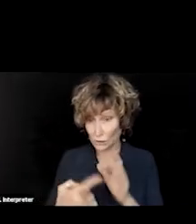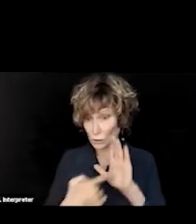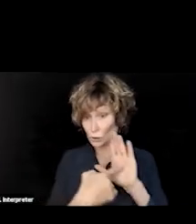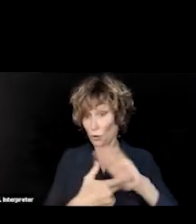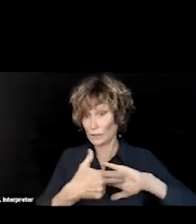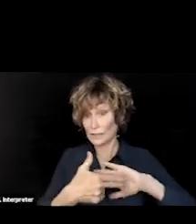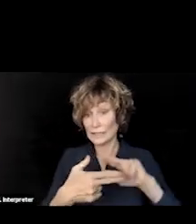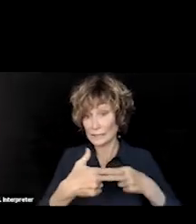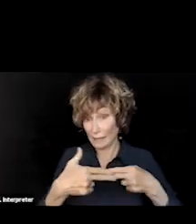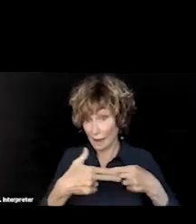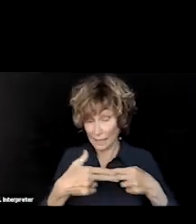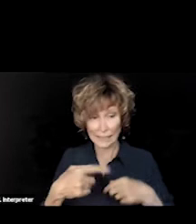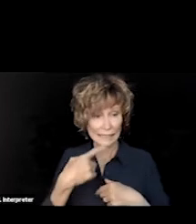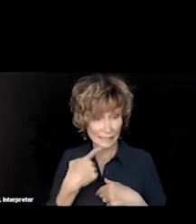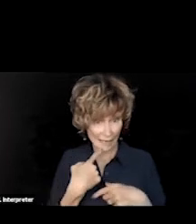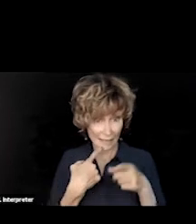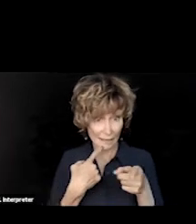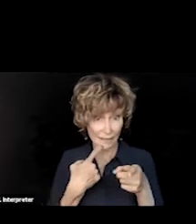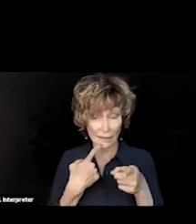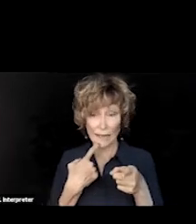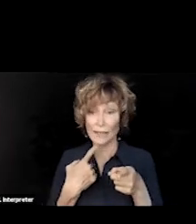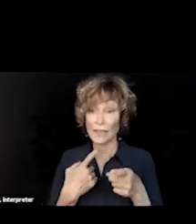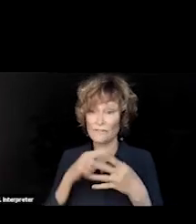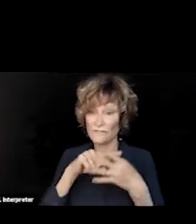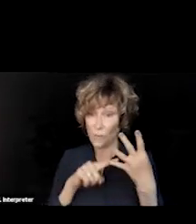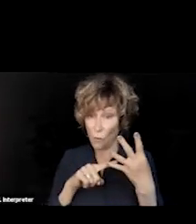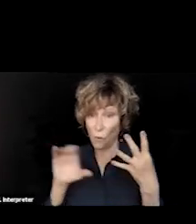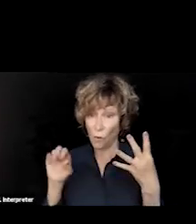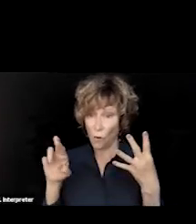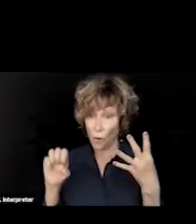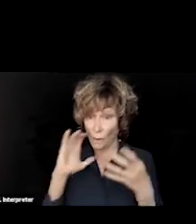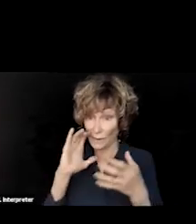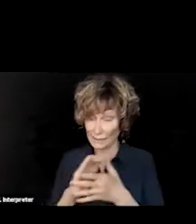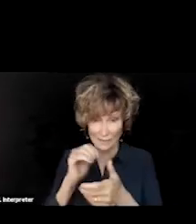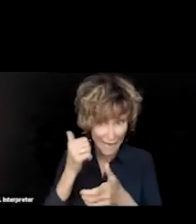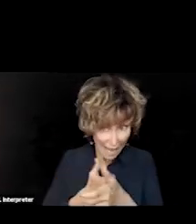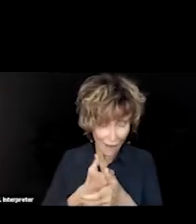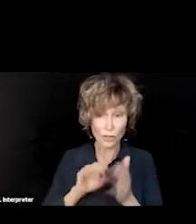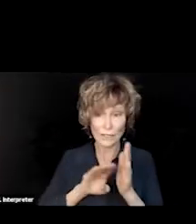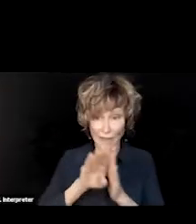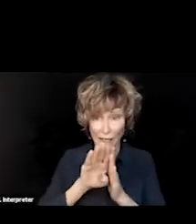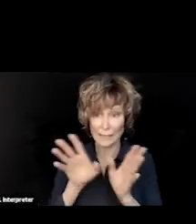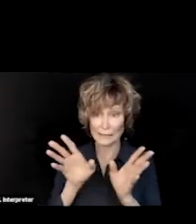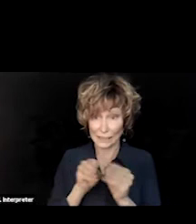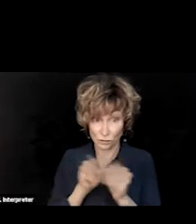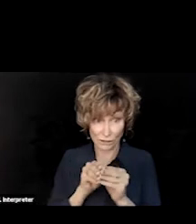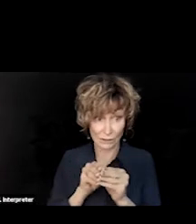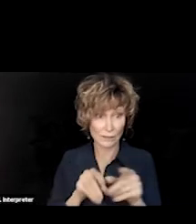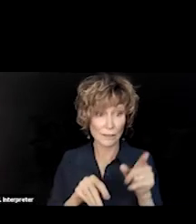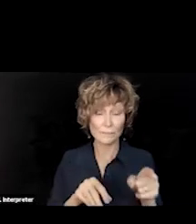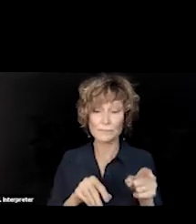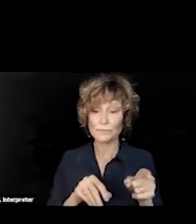webinar. She said they reinforce these 4 core beliefs in every professional development session.